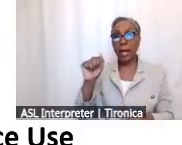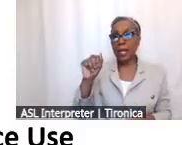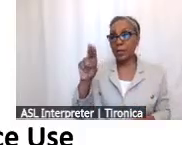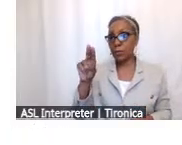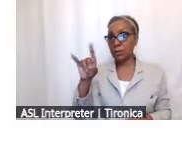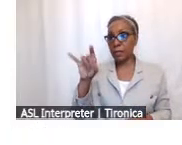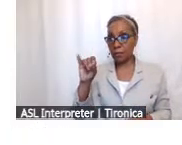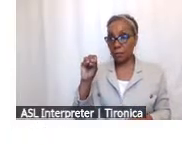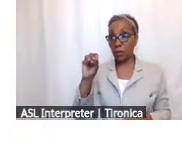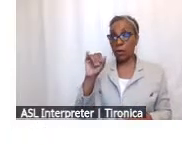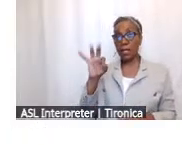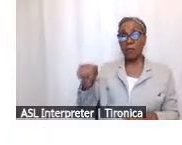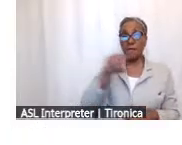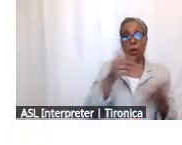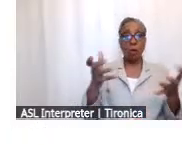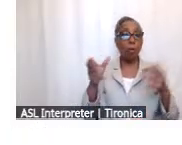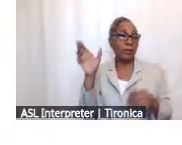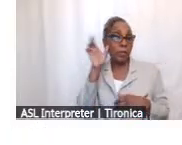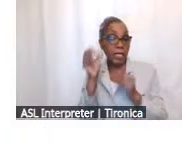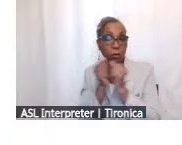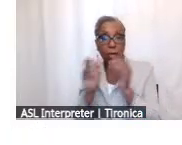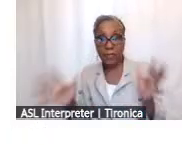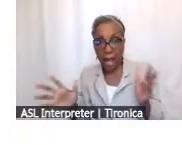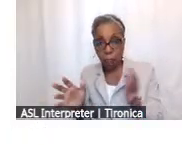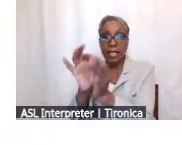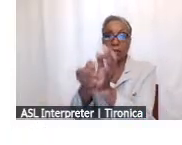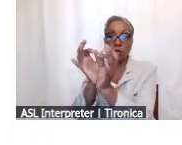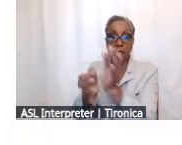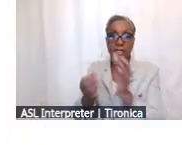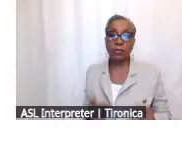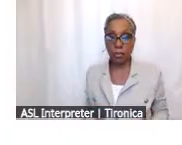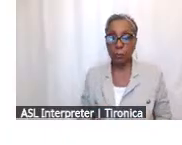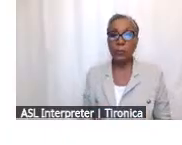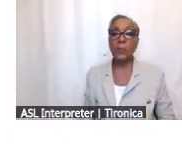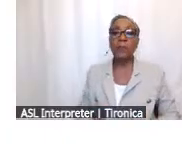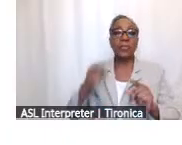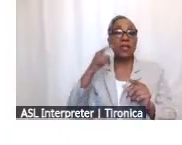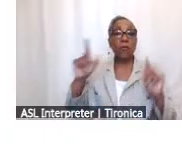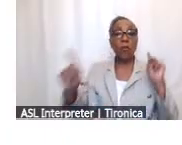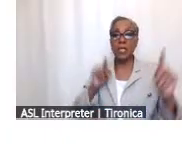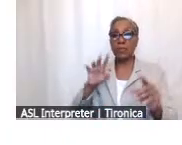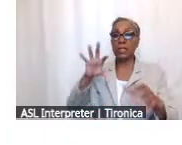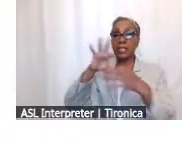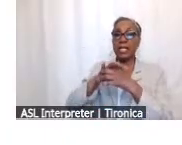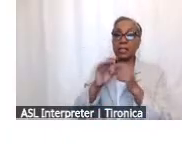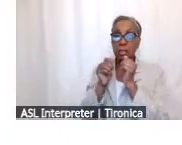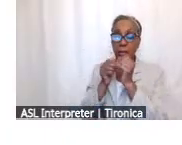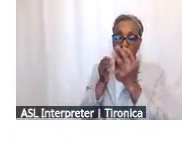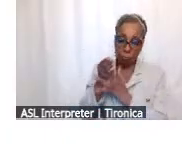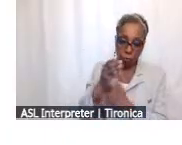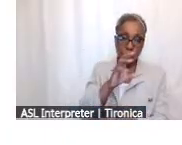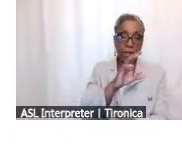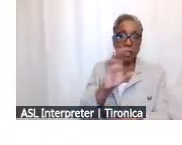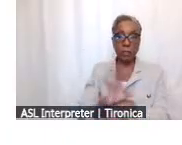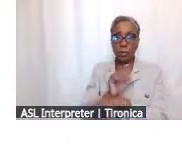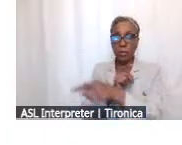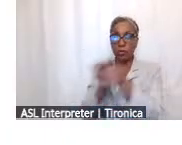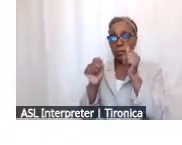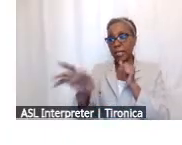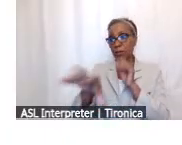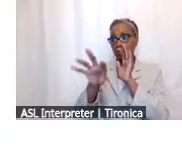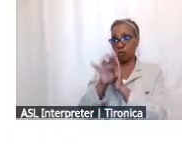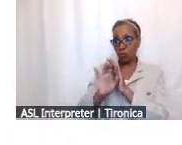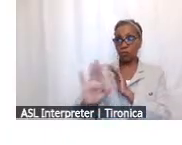hear the audio without interpretation. For people connecting through a computer, you can choose your language